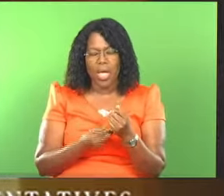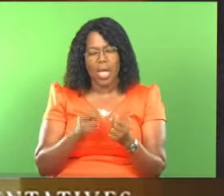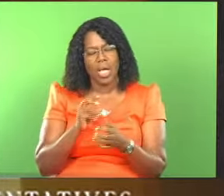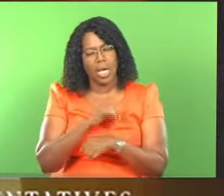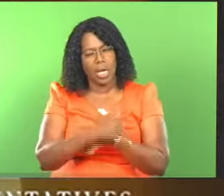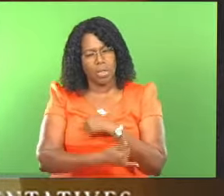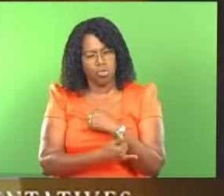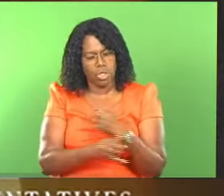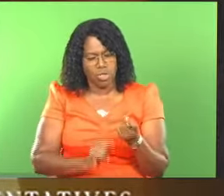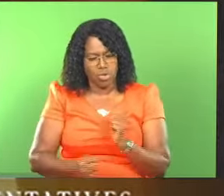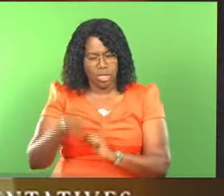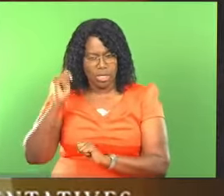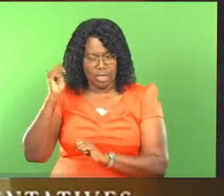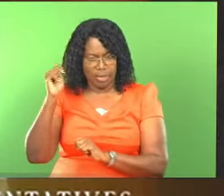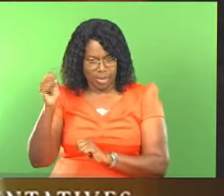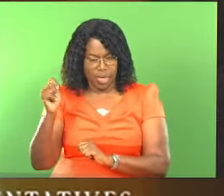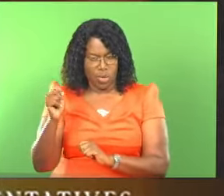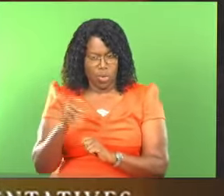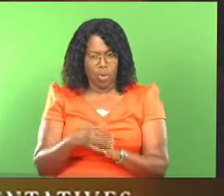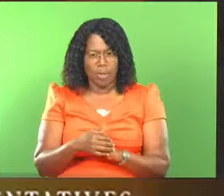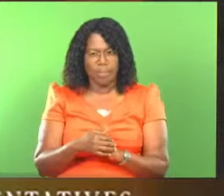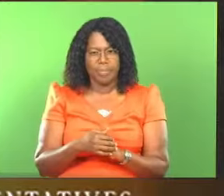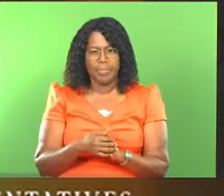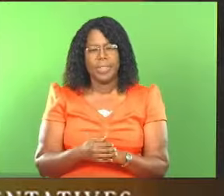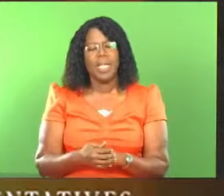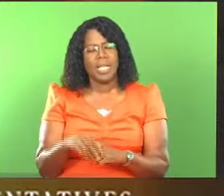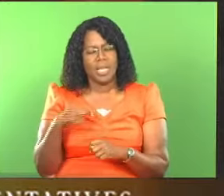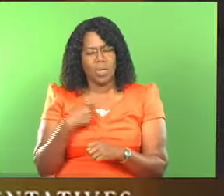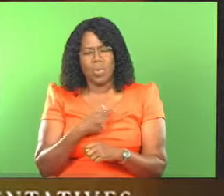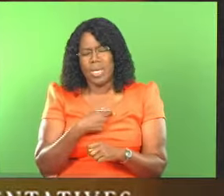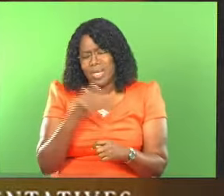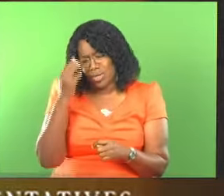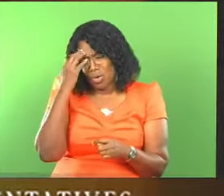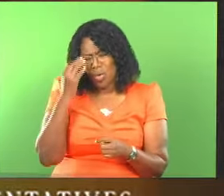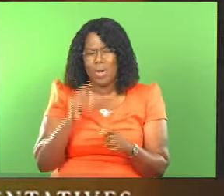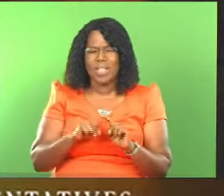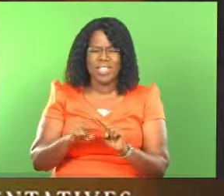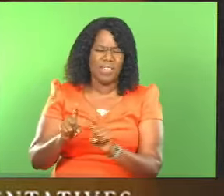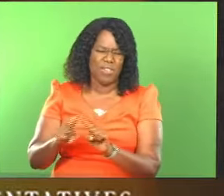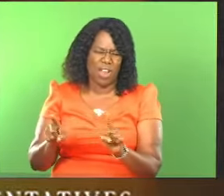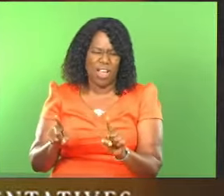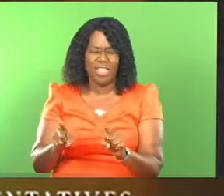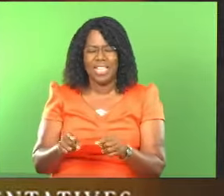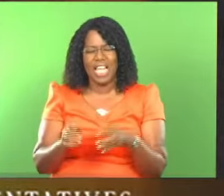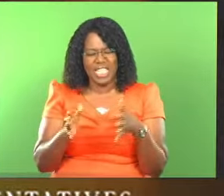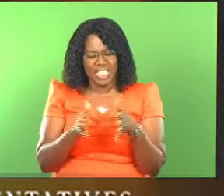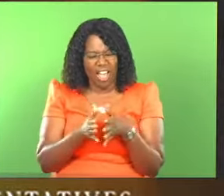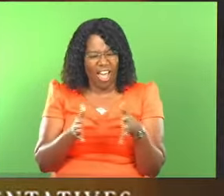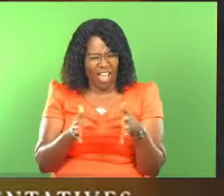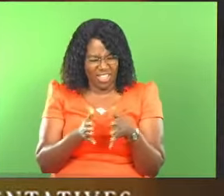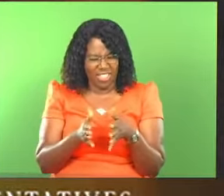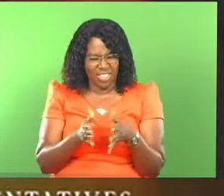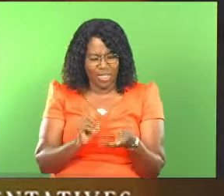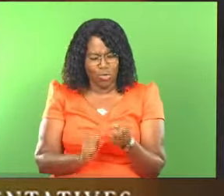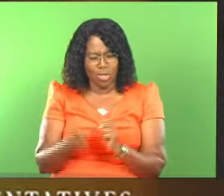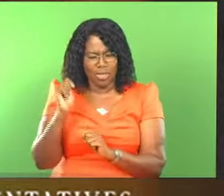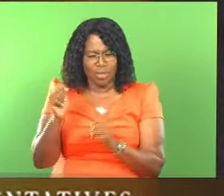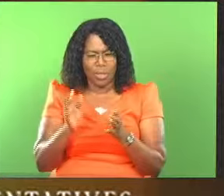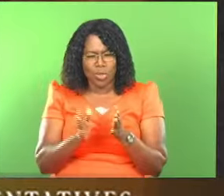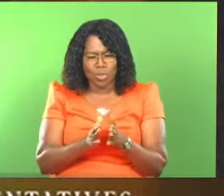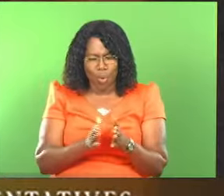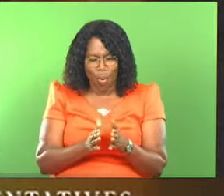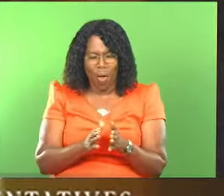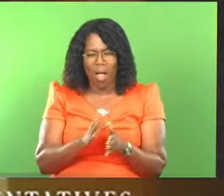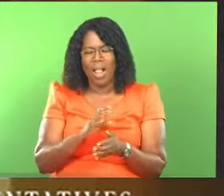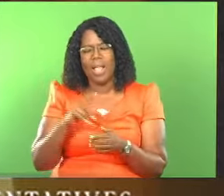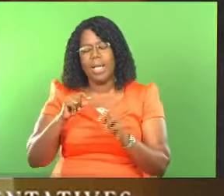may differ in size and geography, but we are deeply aligned in our